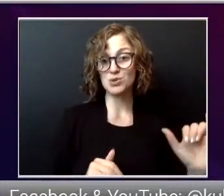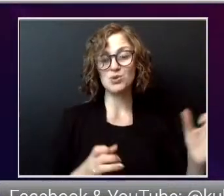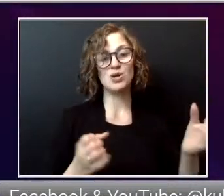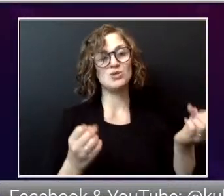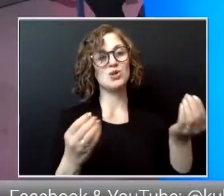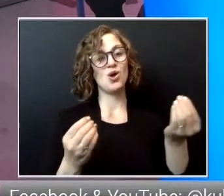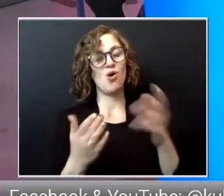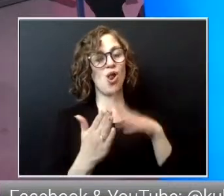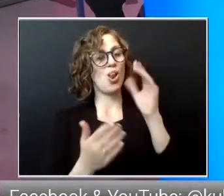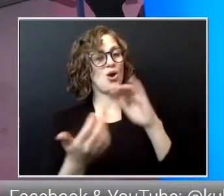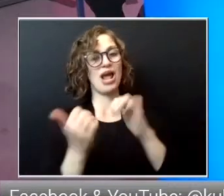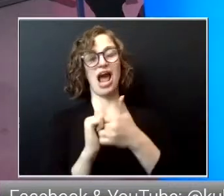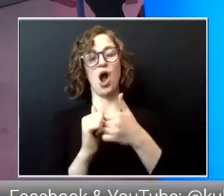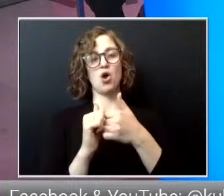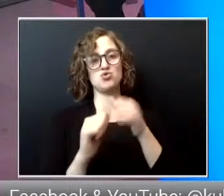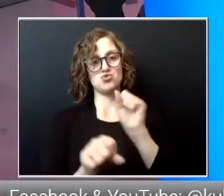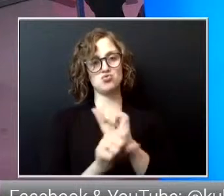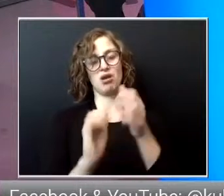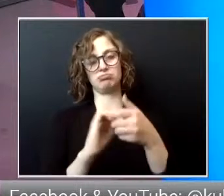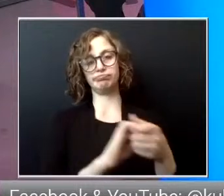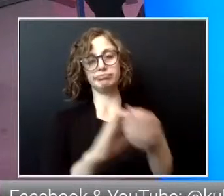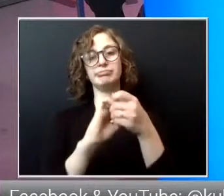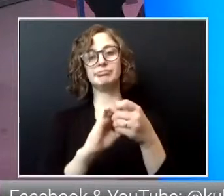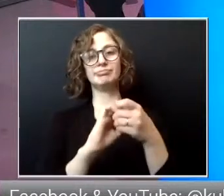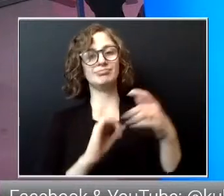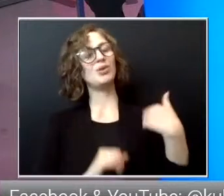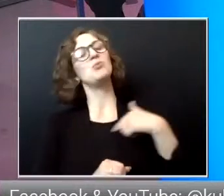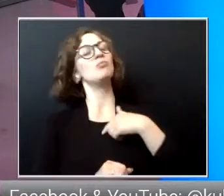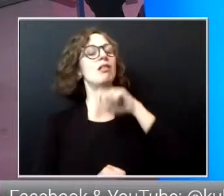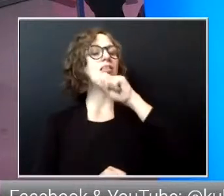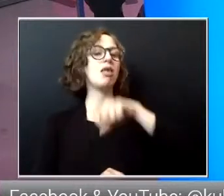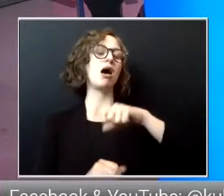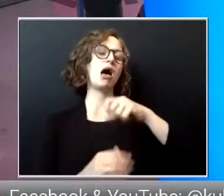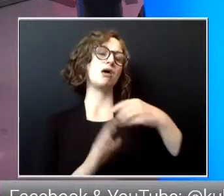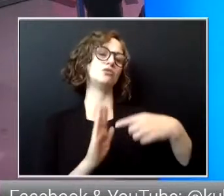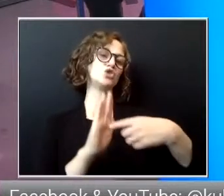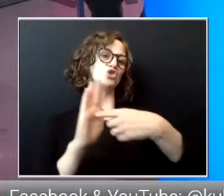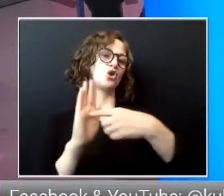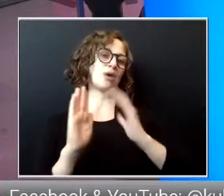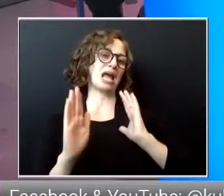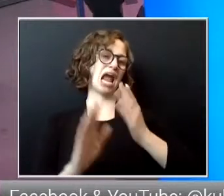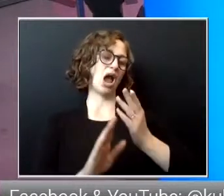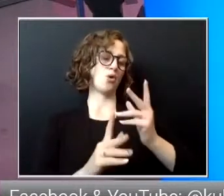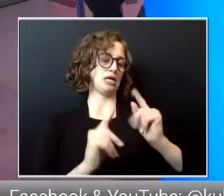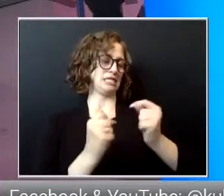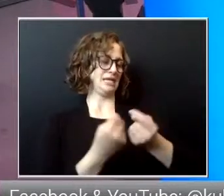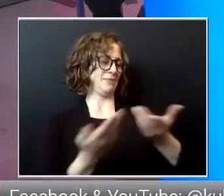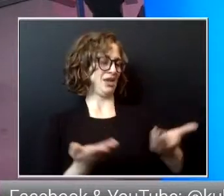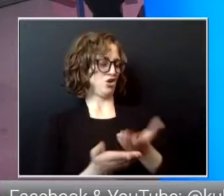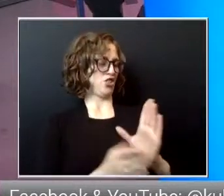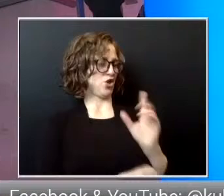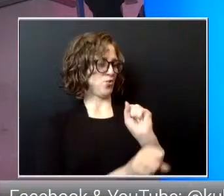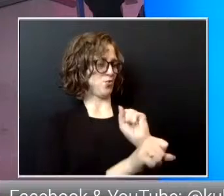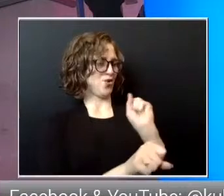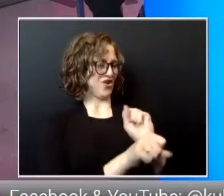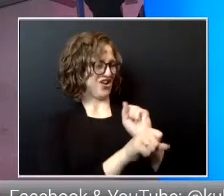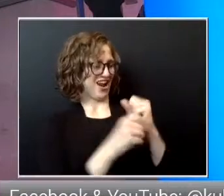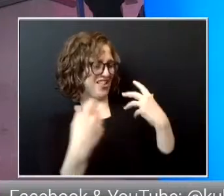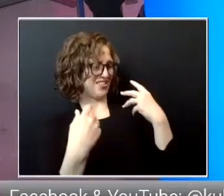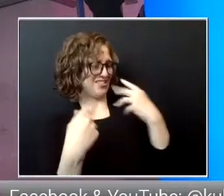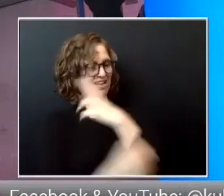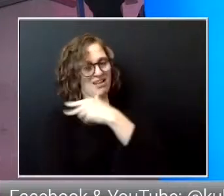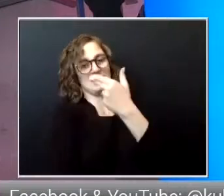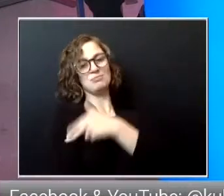collaboratively. And we love sharing the incredible work that our care teams do, saving lives. We also love showing you what life looks like for